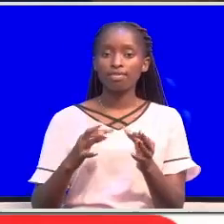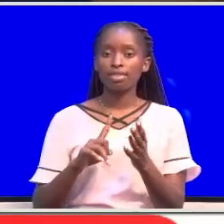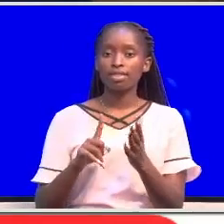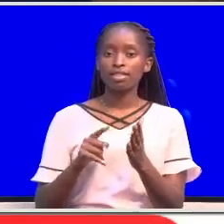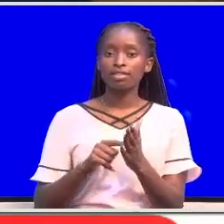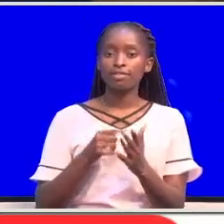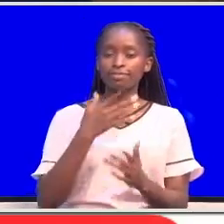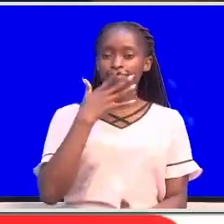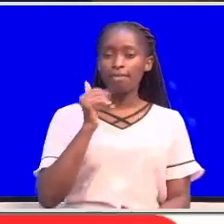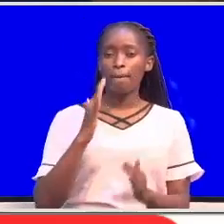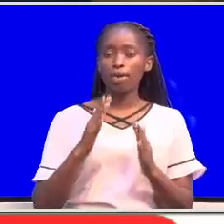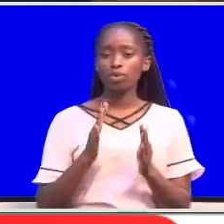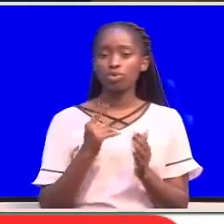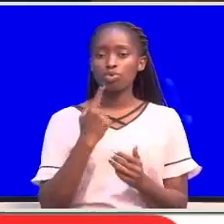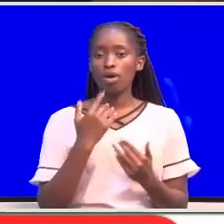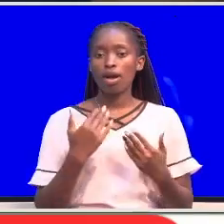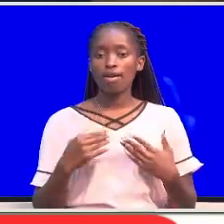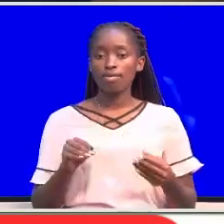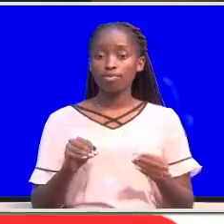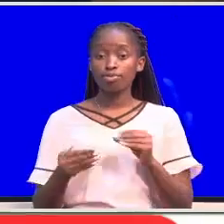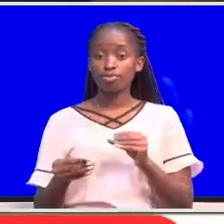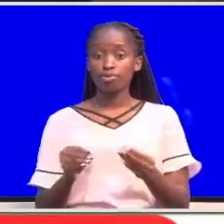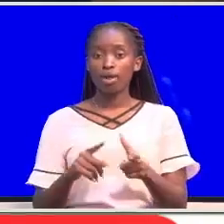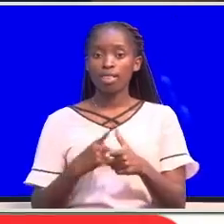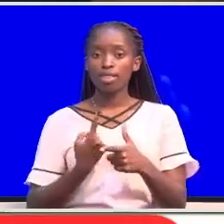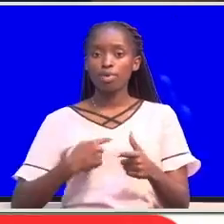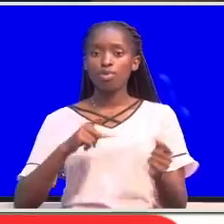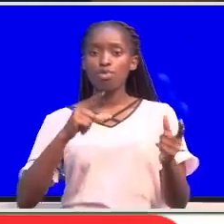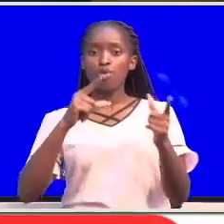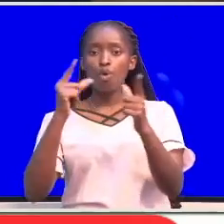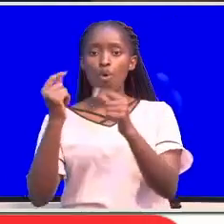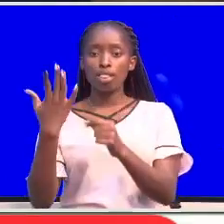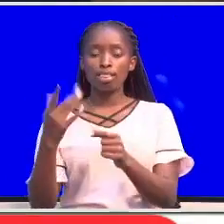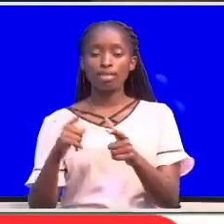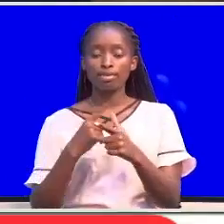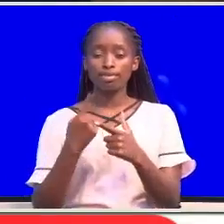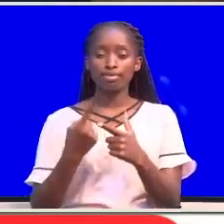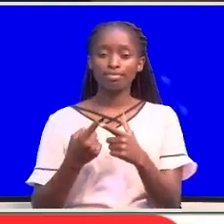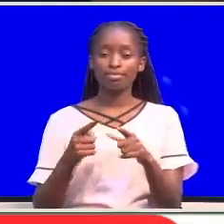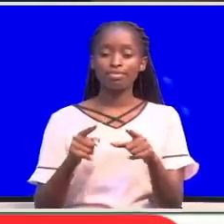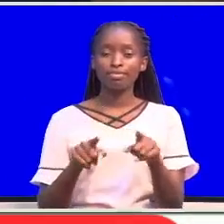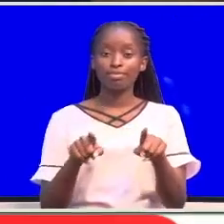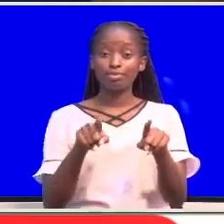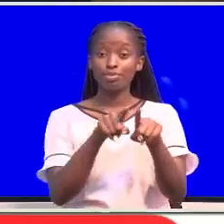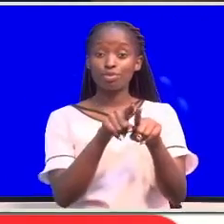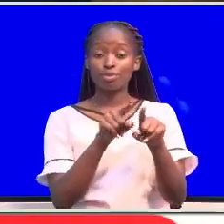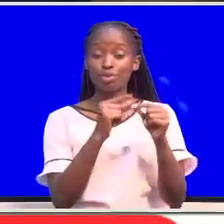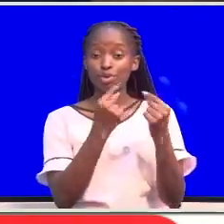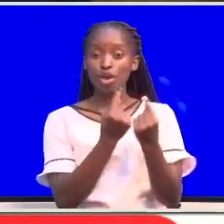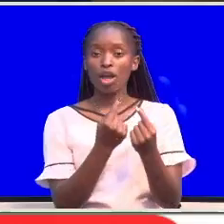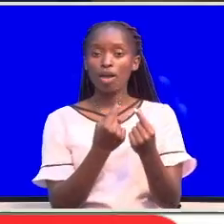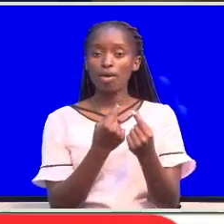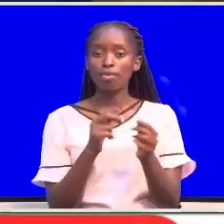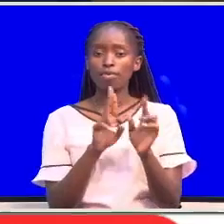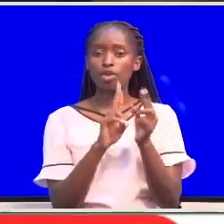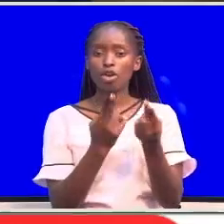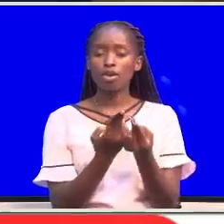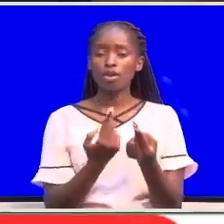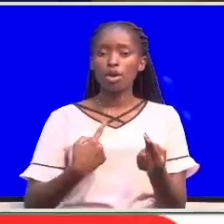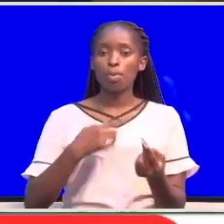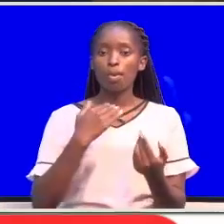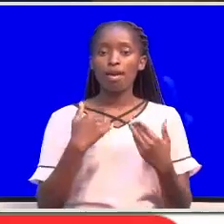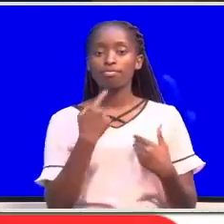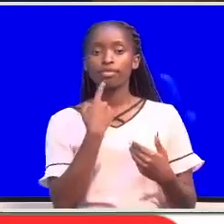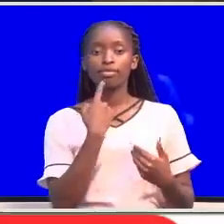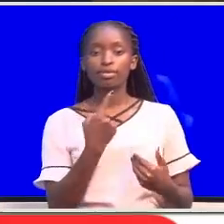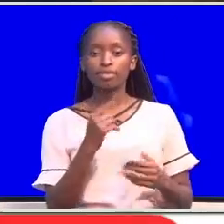persons with disabilities, then we'll go there as a group. We'll go there united so that we can have a say in the